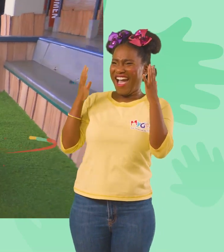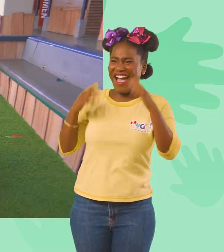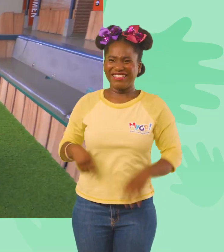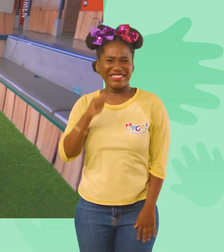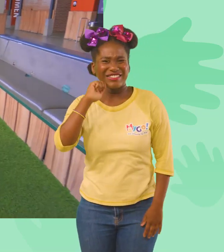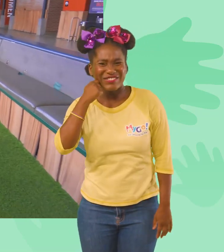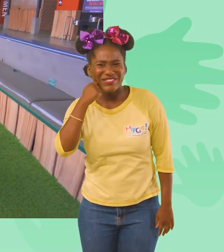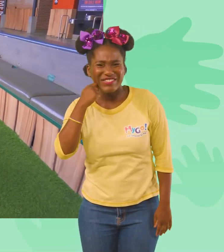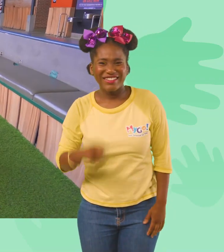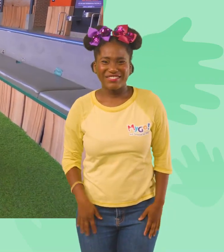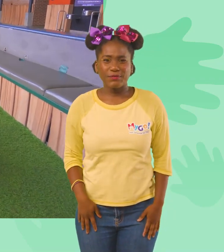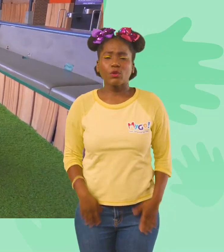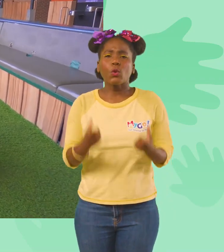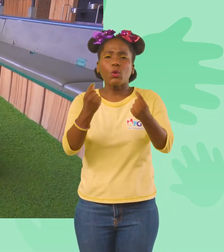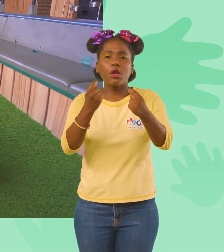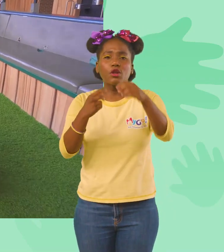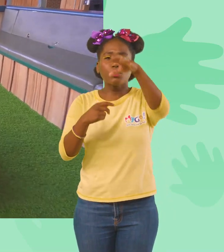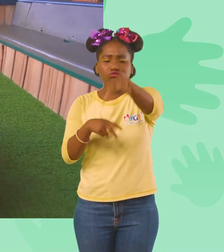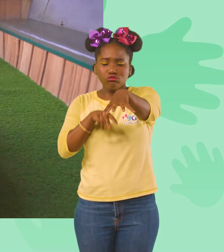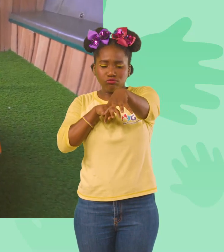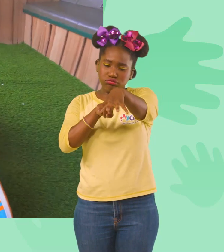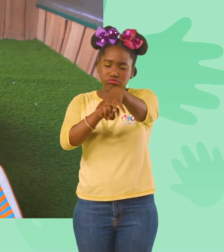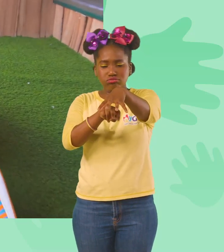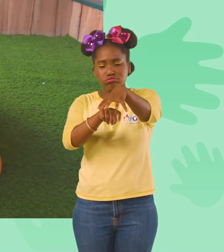Whoa. I'm gonna crawl through now.